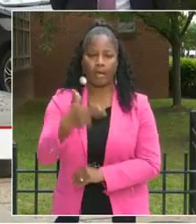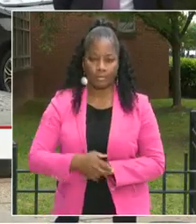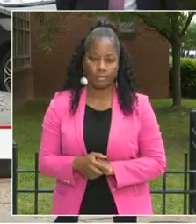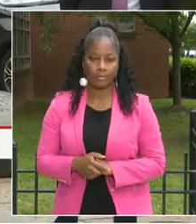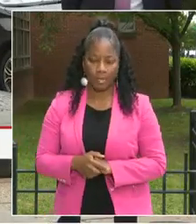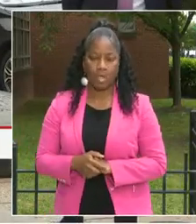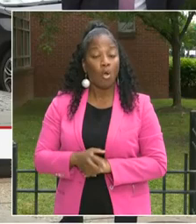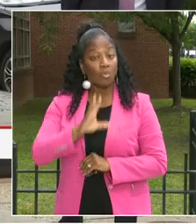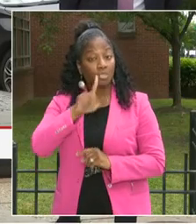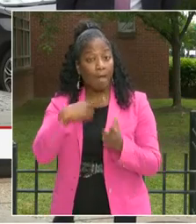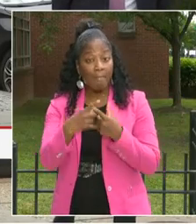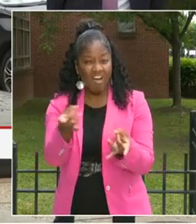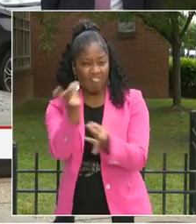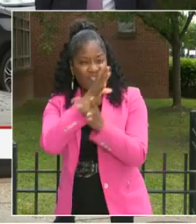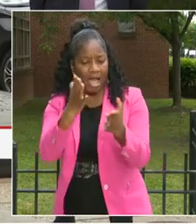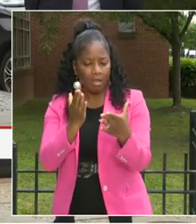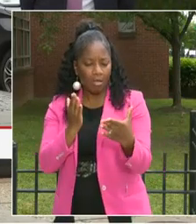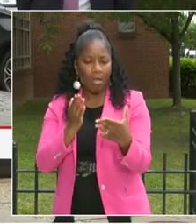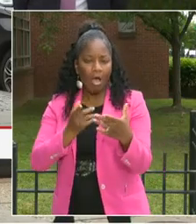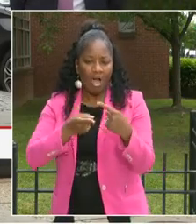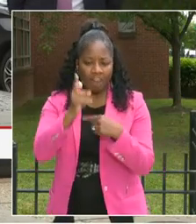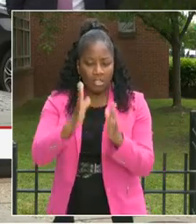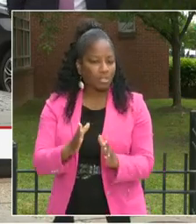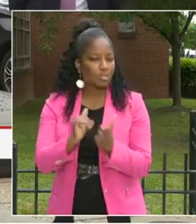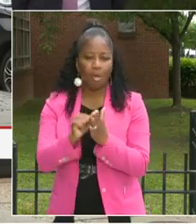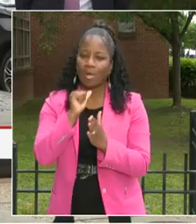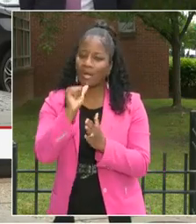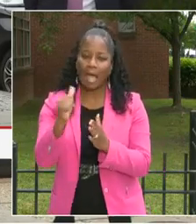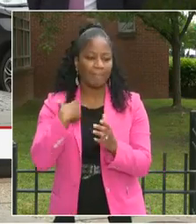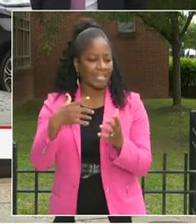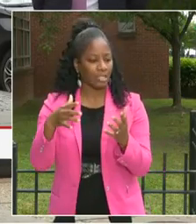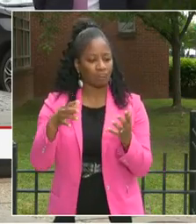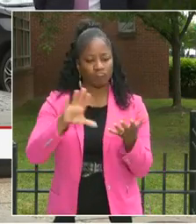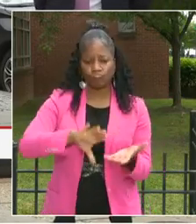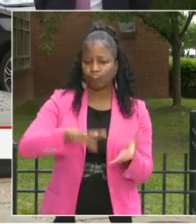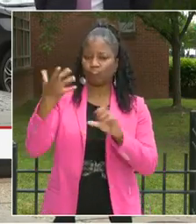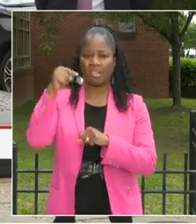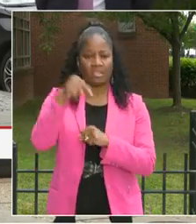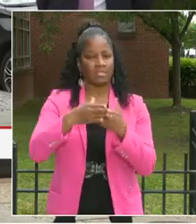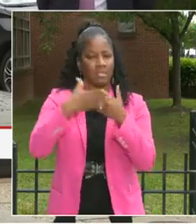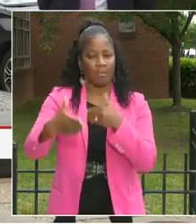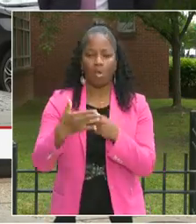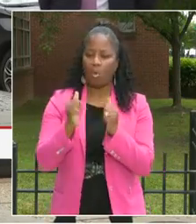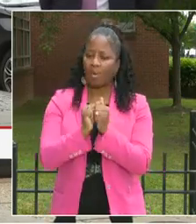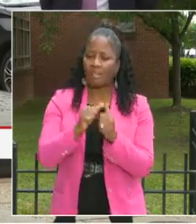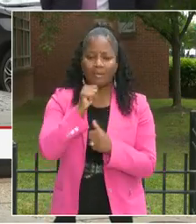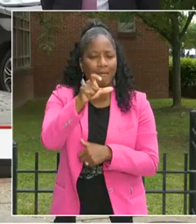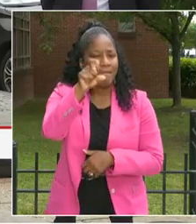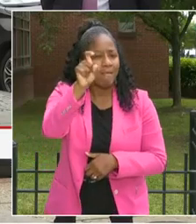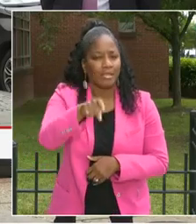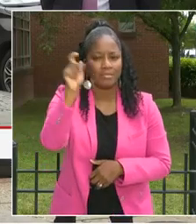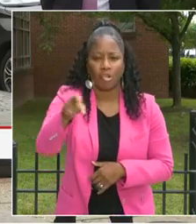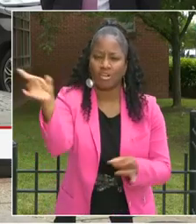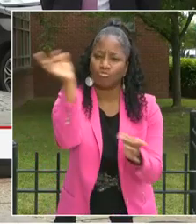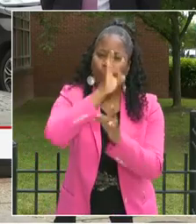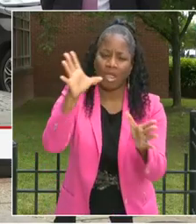talking about violent offenders who will no longer be terrorizing this neighborhood with unnecessary and tragic violence.